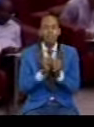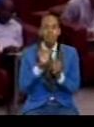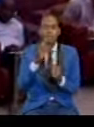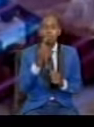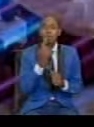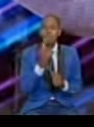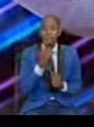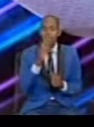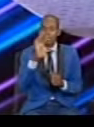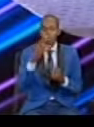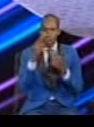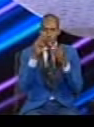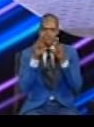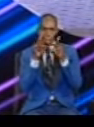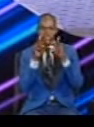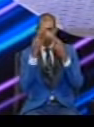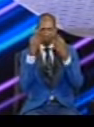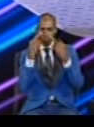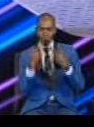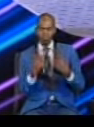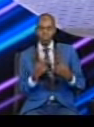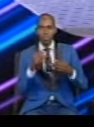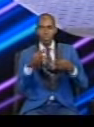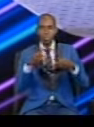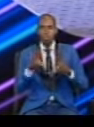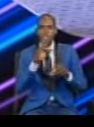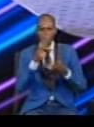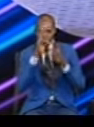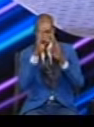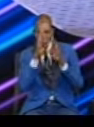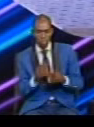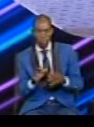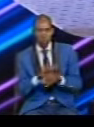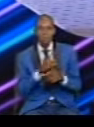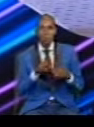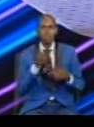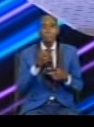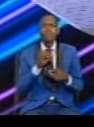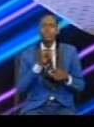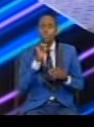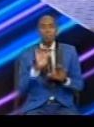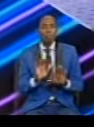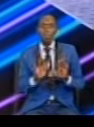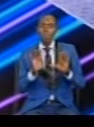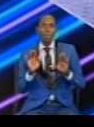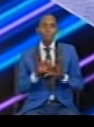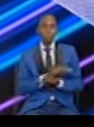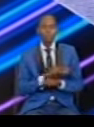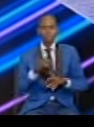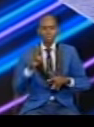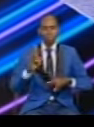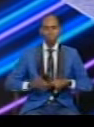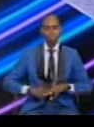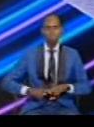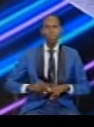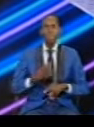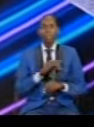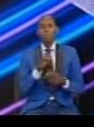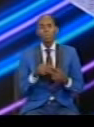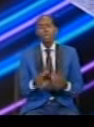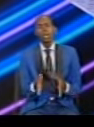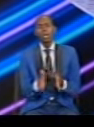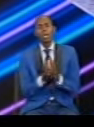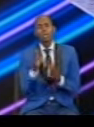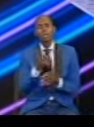your posture, the way you are respectful to them, but you are not fearful. And you sit down there, and when they ask you